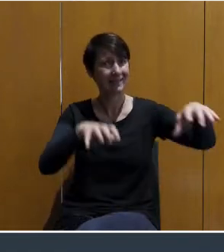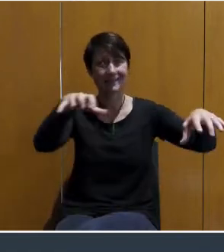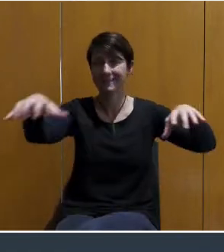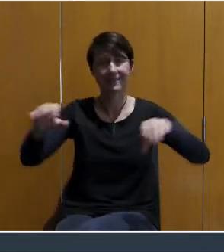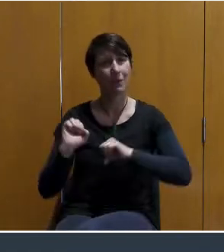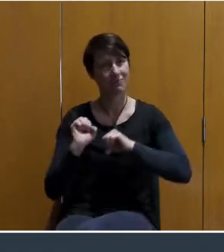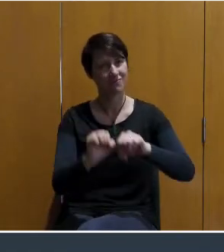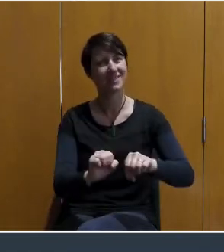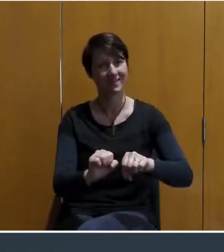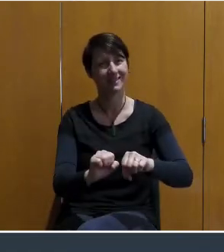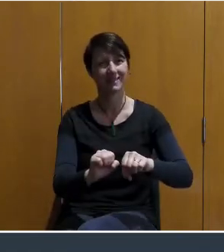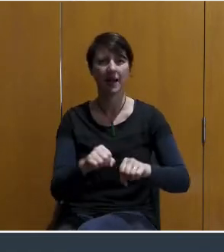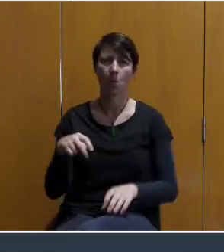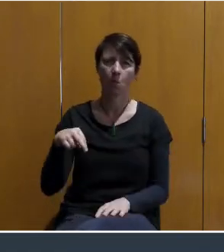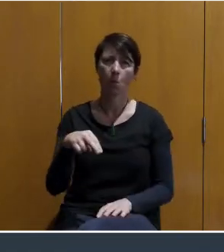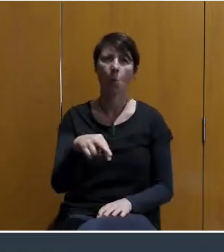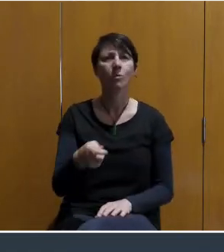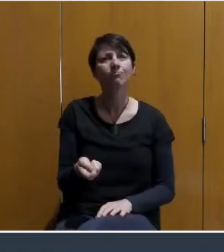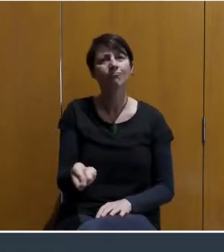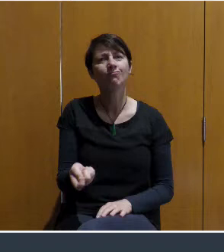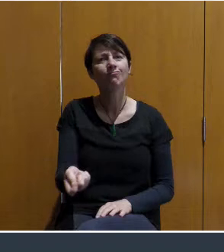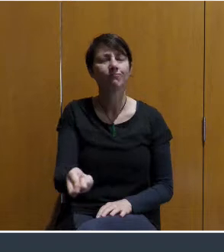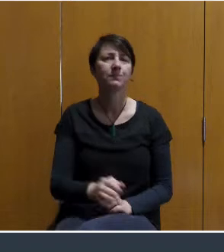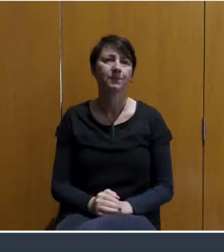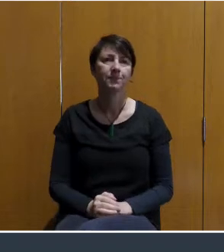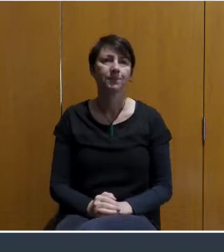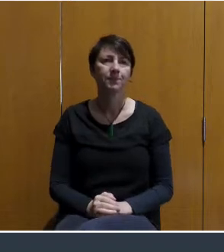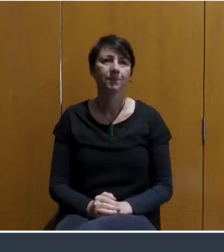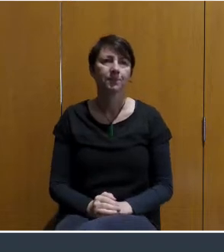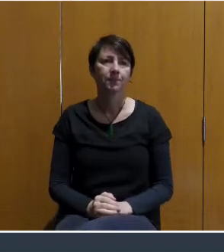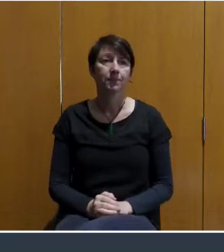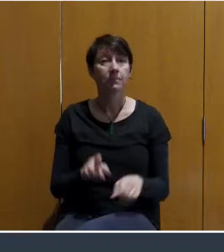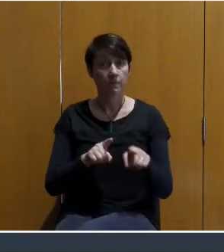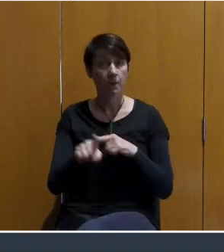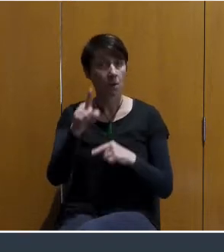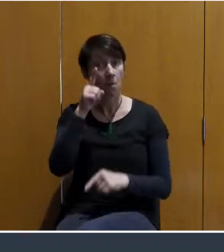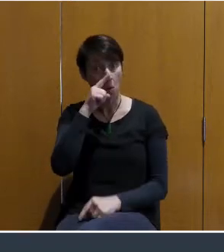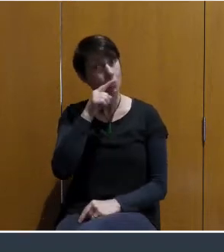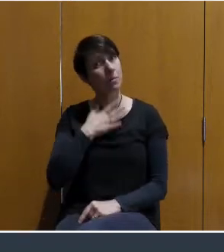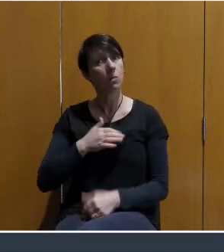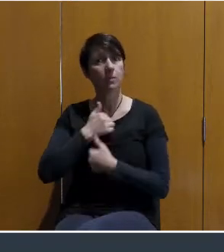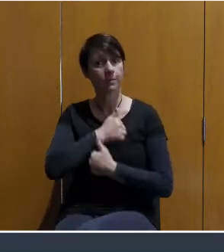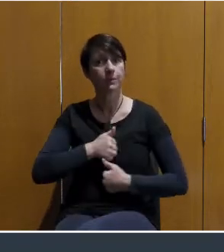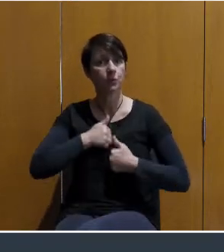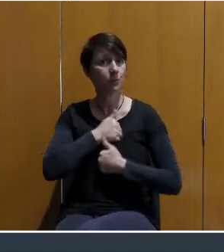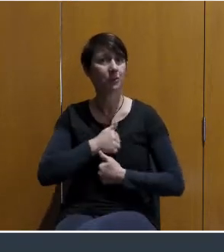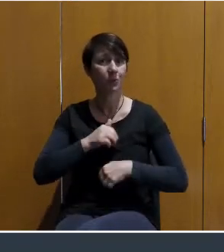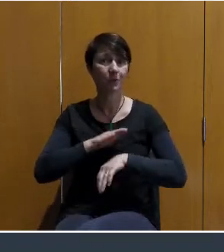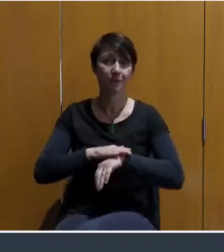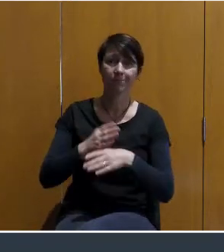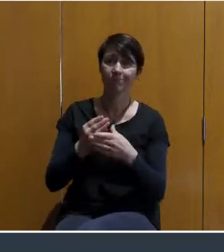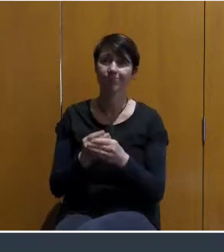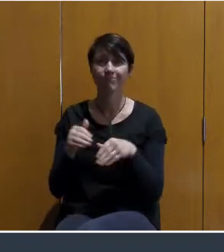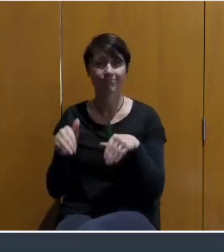Yeah, so what have I put here? Yeah, most people actually want to enjoy their dogs with them while they go for a